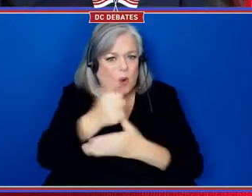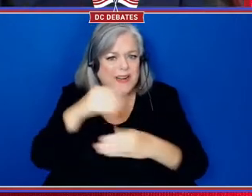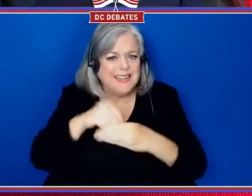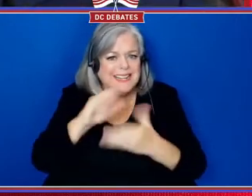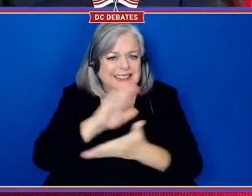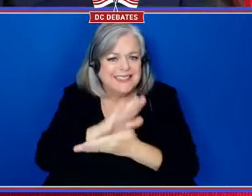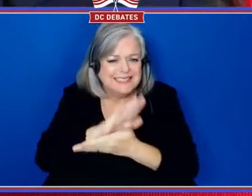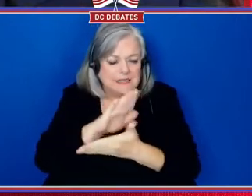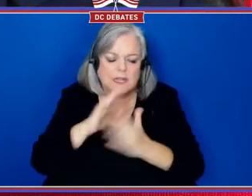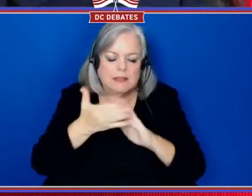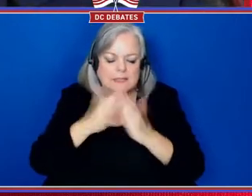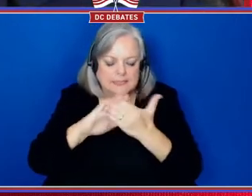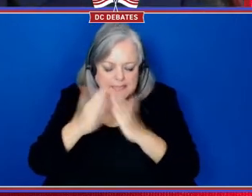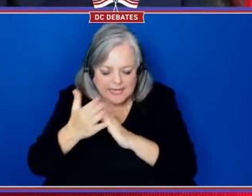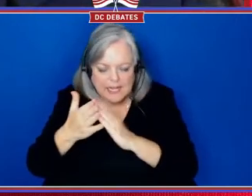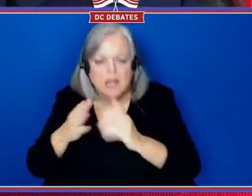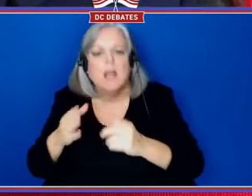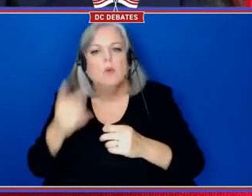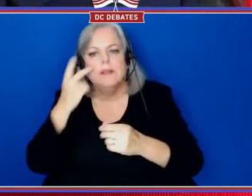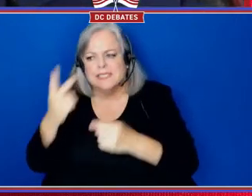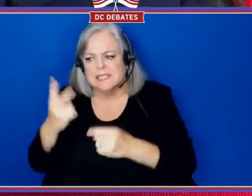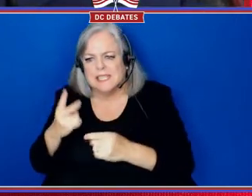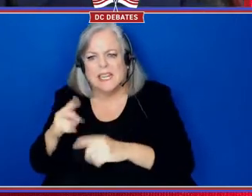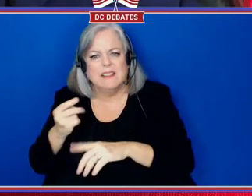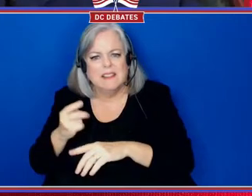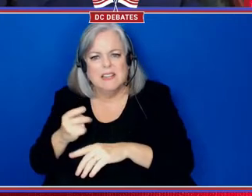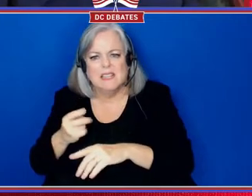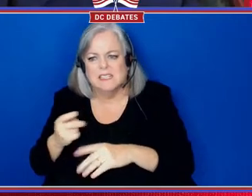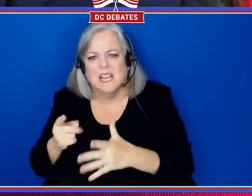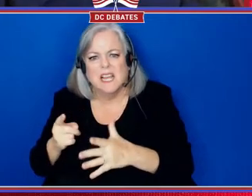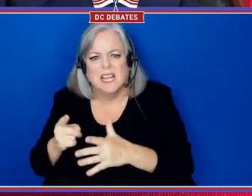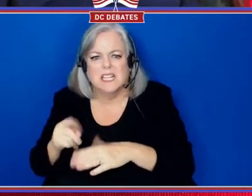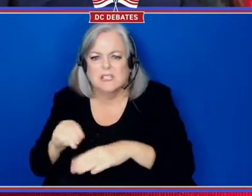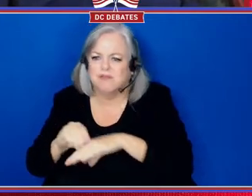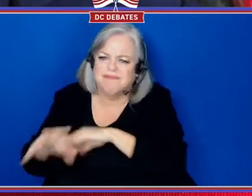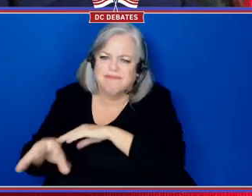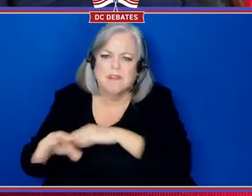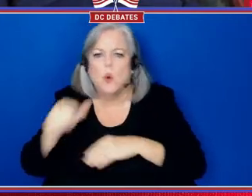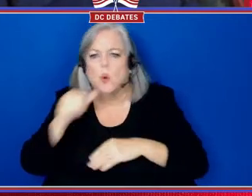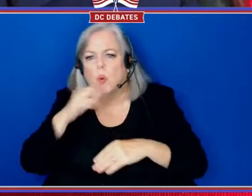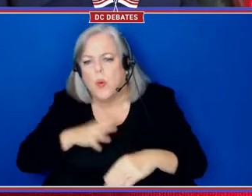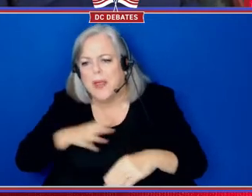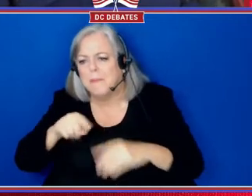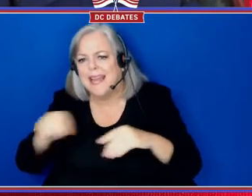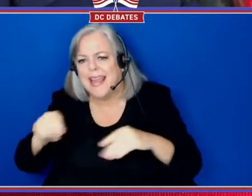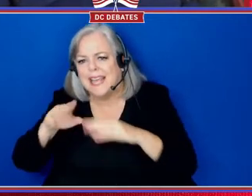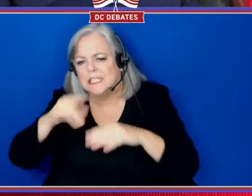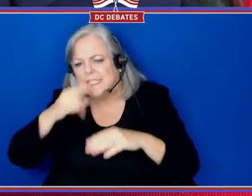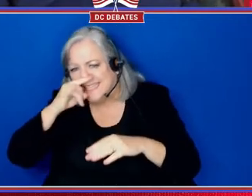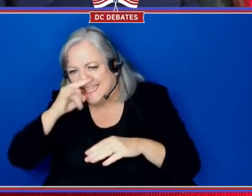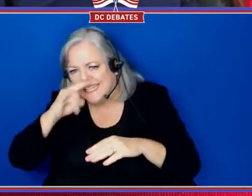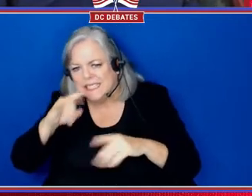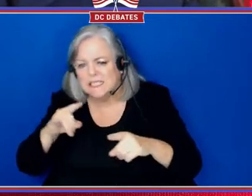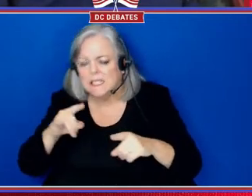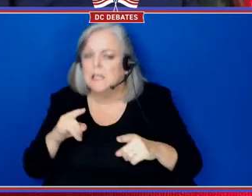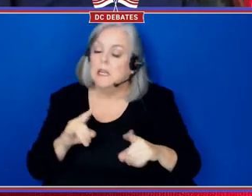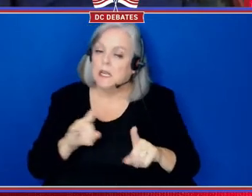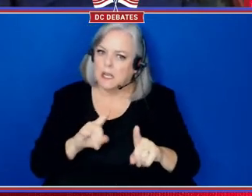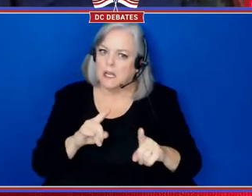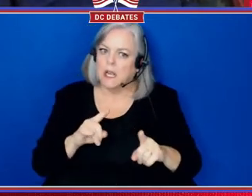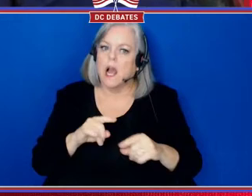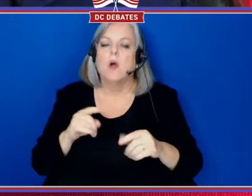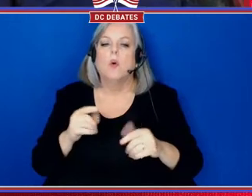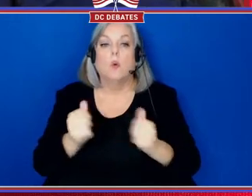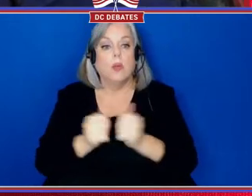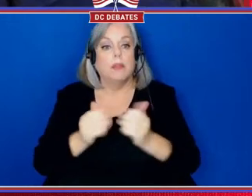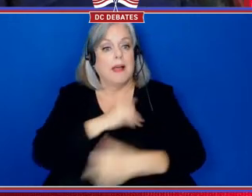numbers that we've never seen before. And so under my leadership, it's imperative that we have everybody communicating, including the nonprofit and government sectors, each and every morning, each